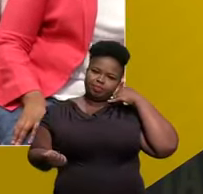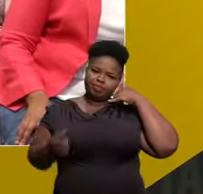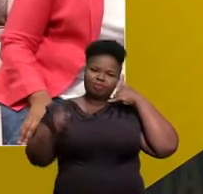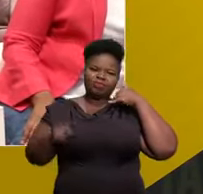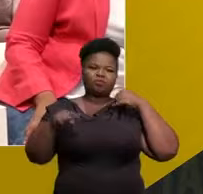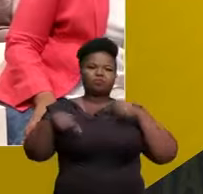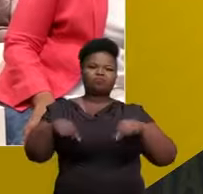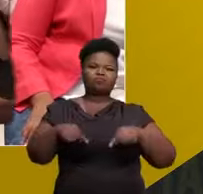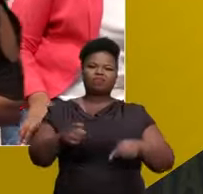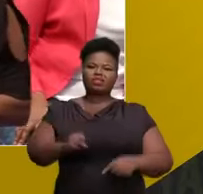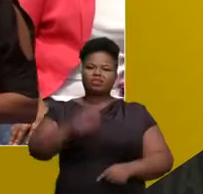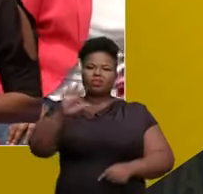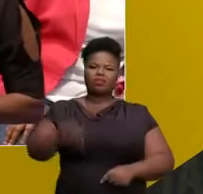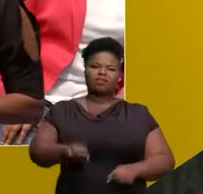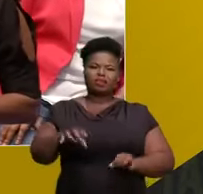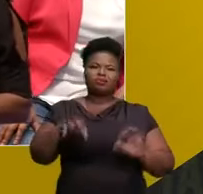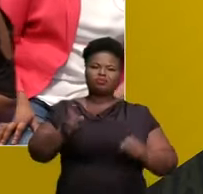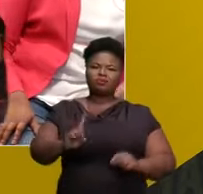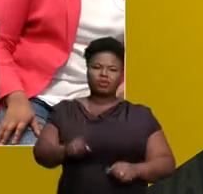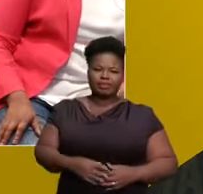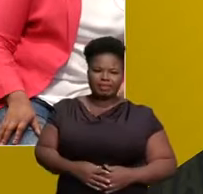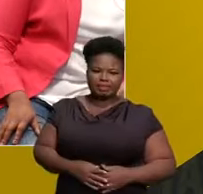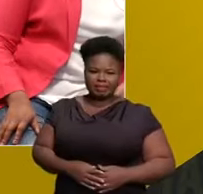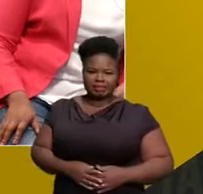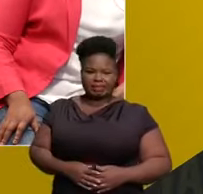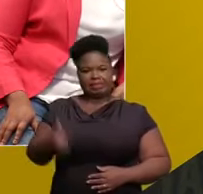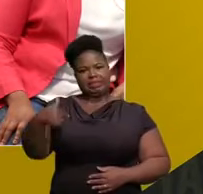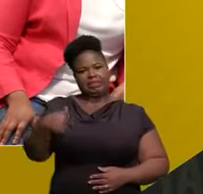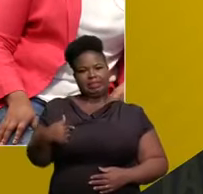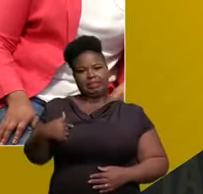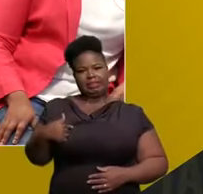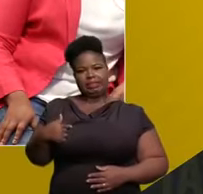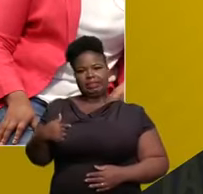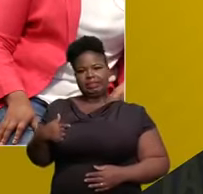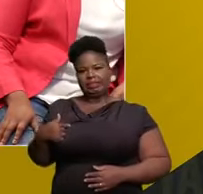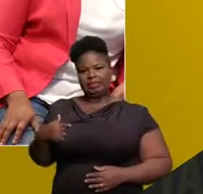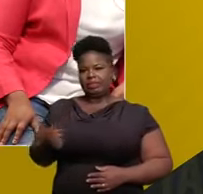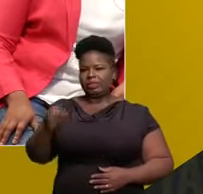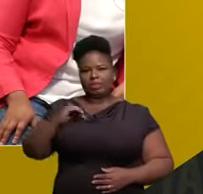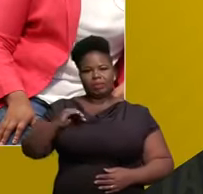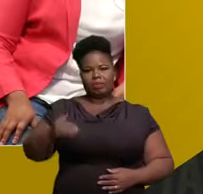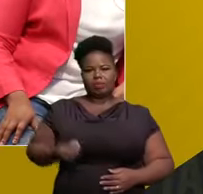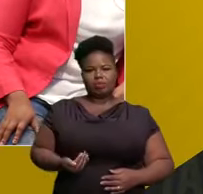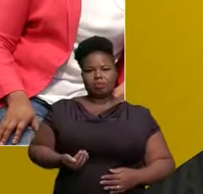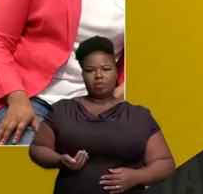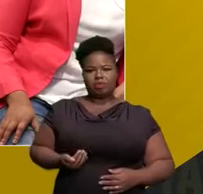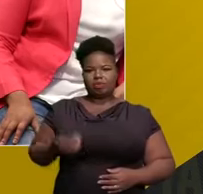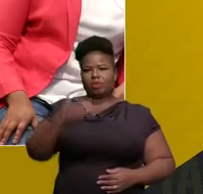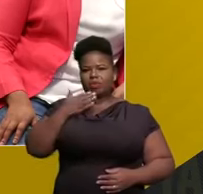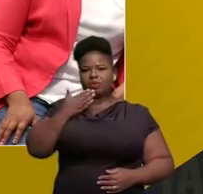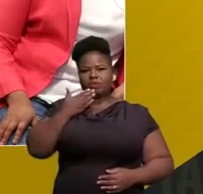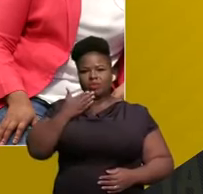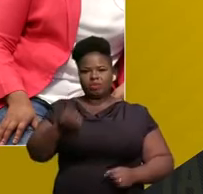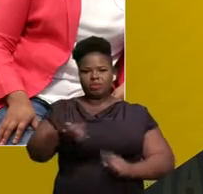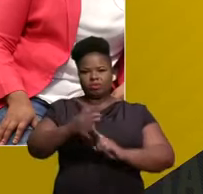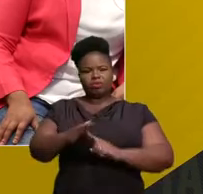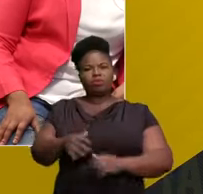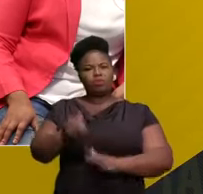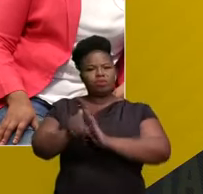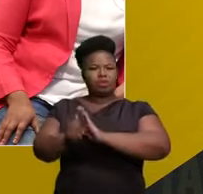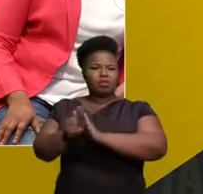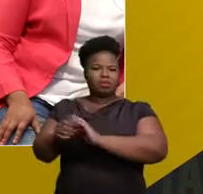utosa king in South Africa? Mama, ke tshosa ke ka mogoba sa di ba tlaisha ga bona ma South Africa. Batho ba